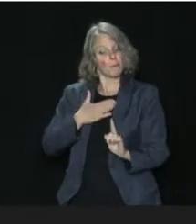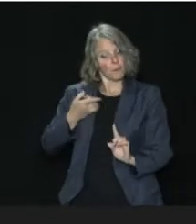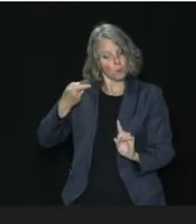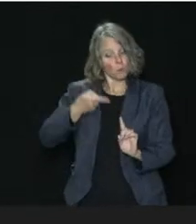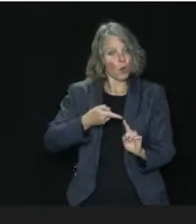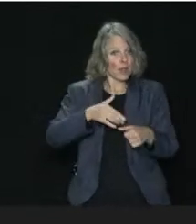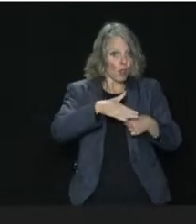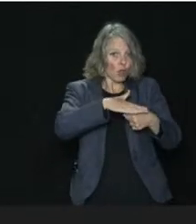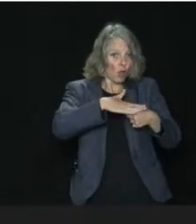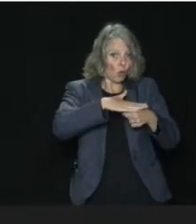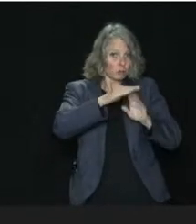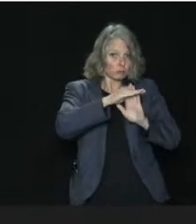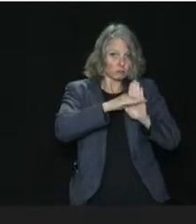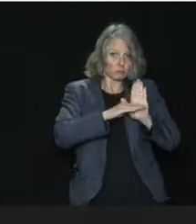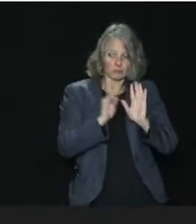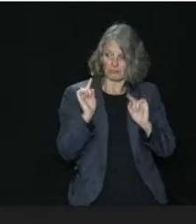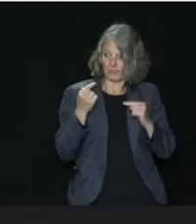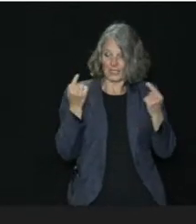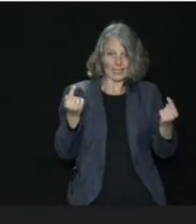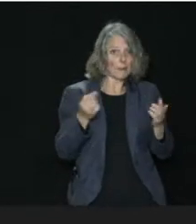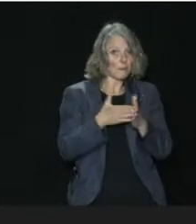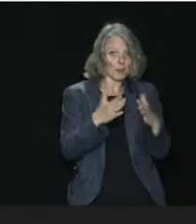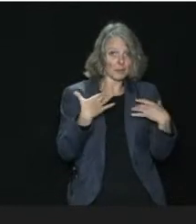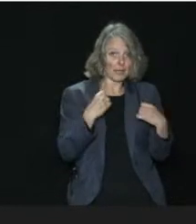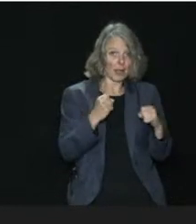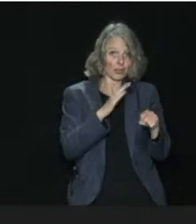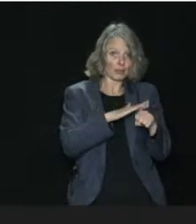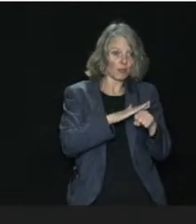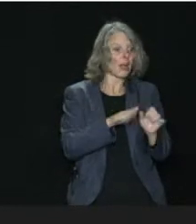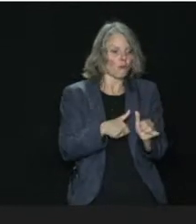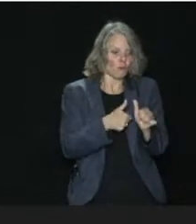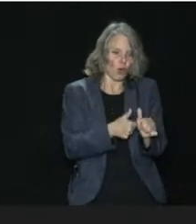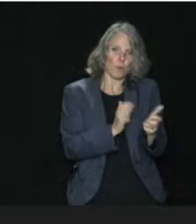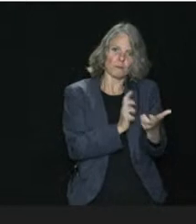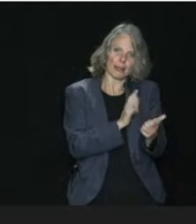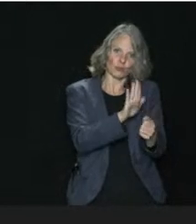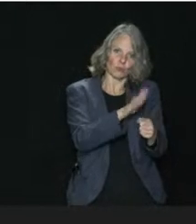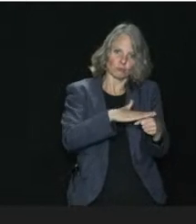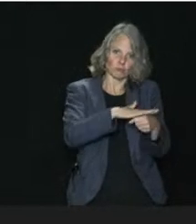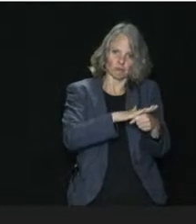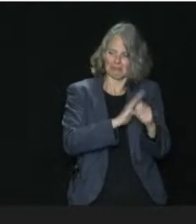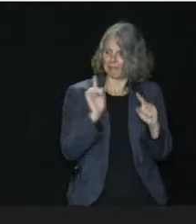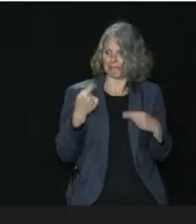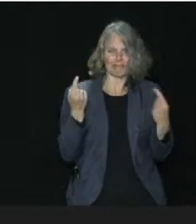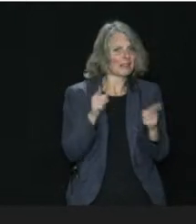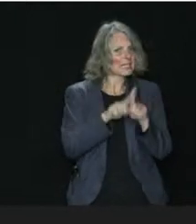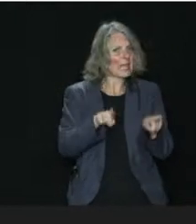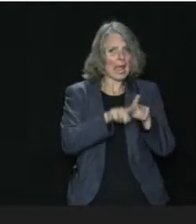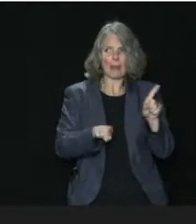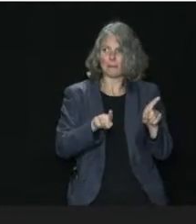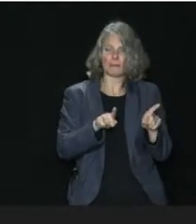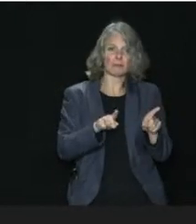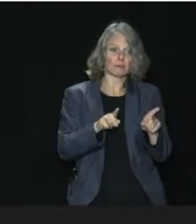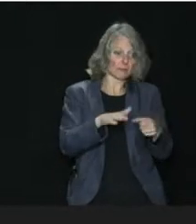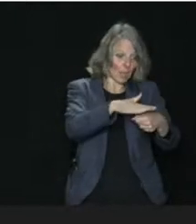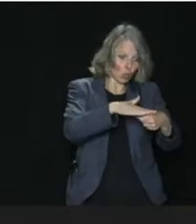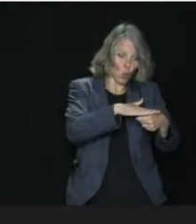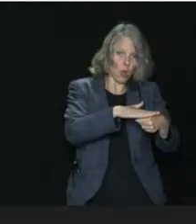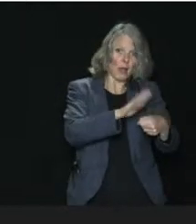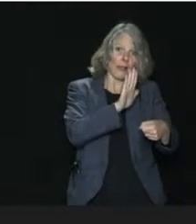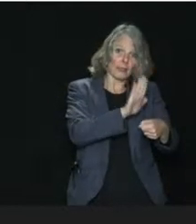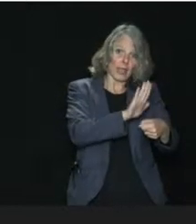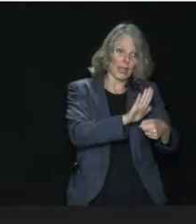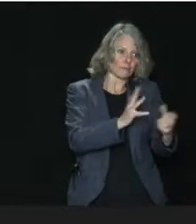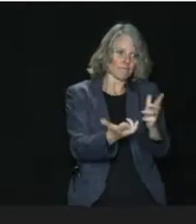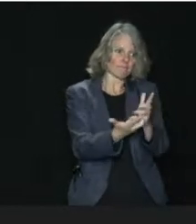health advice. We've always said that because they've taken into account everything, all the information available, and that they are